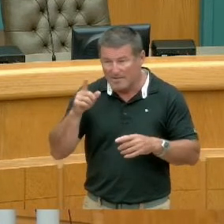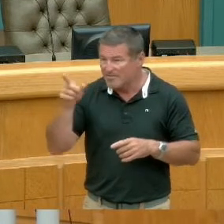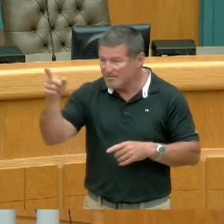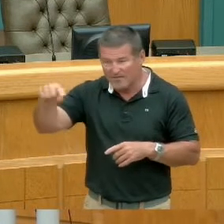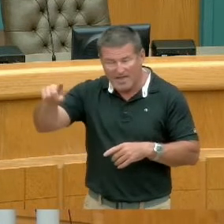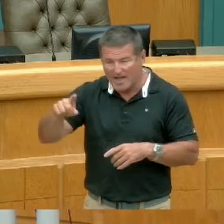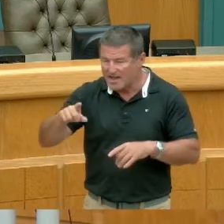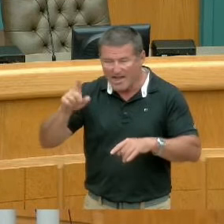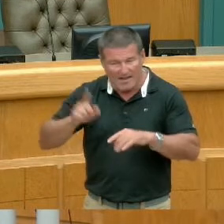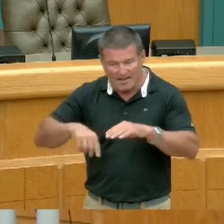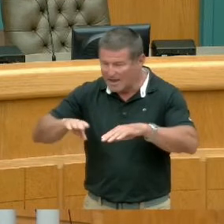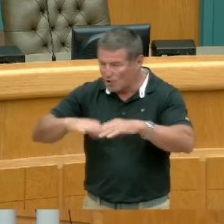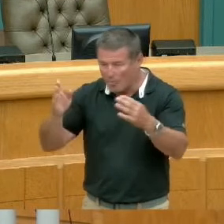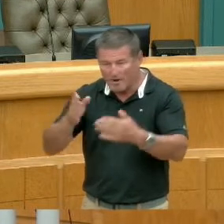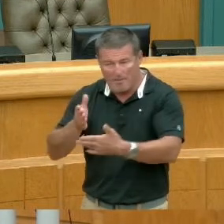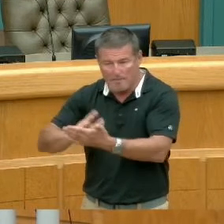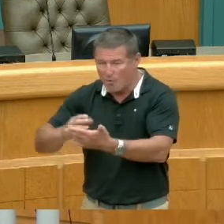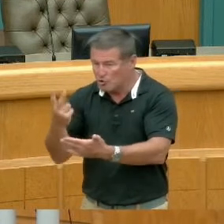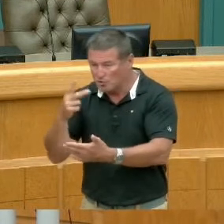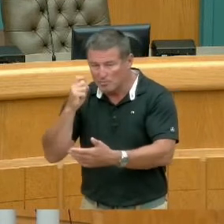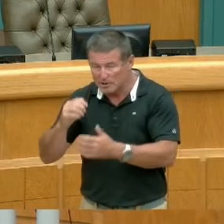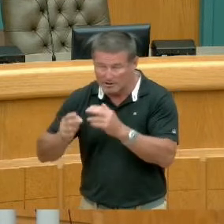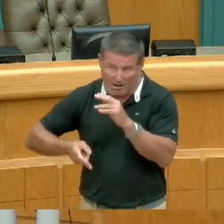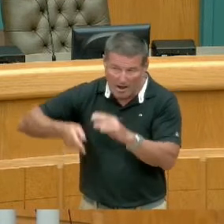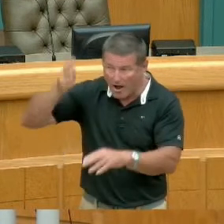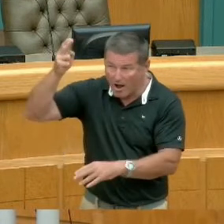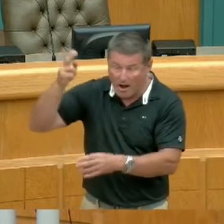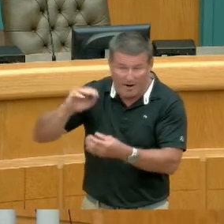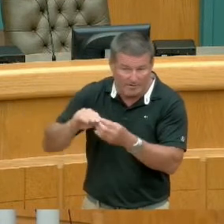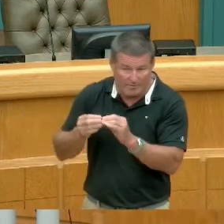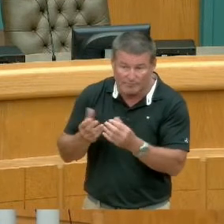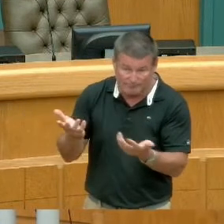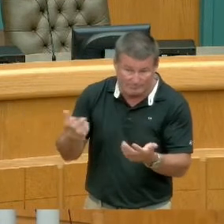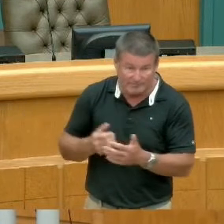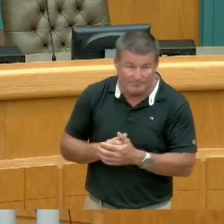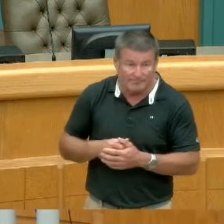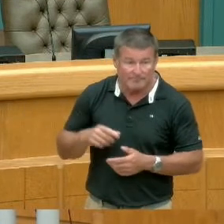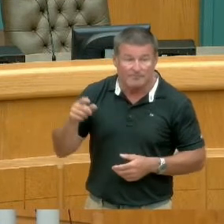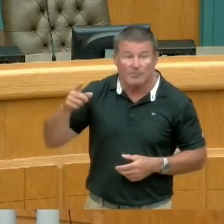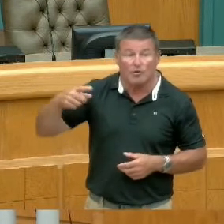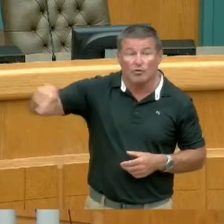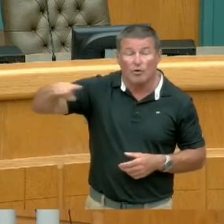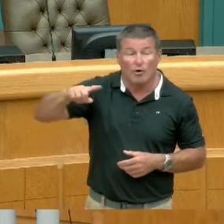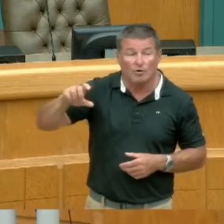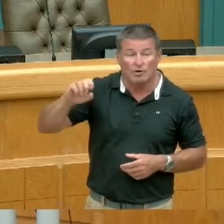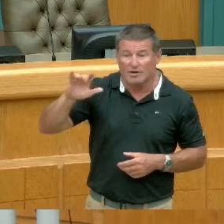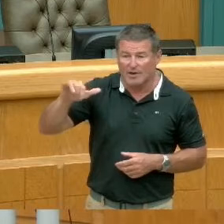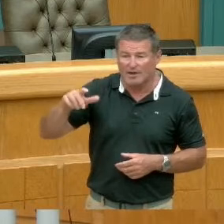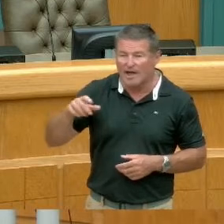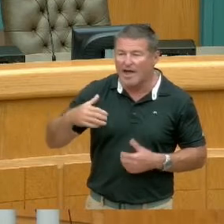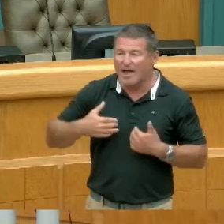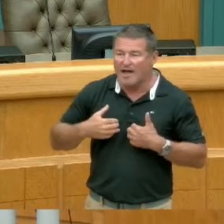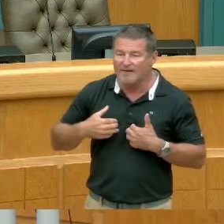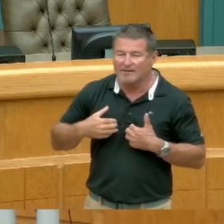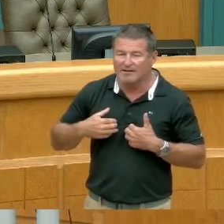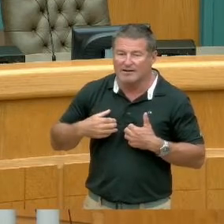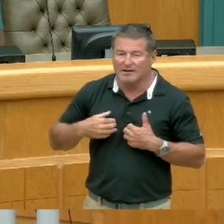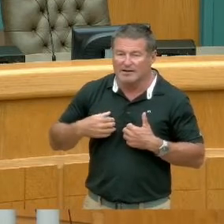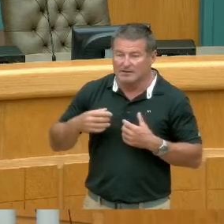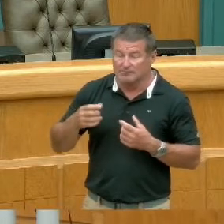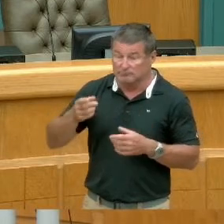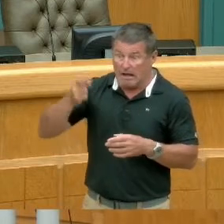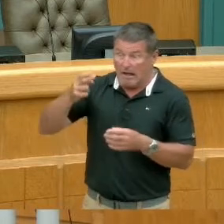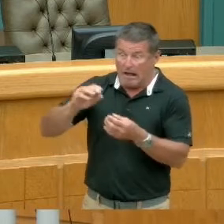not enjoy phase 2. And the reason is because they have hot spots. Let us